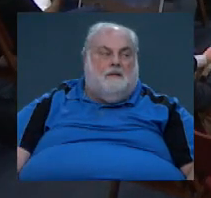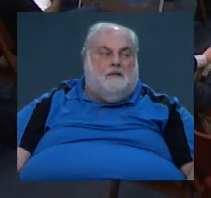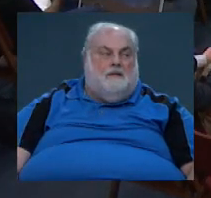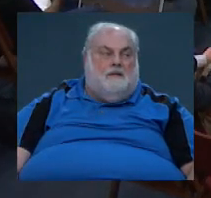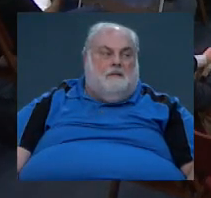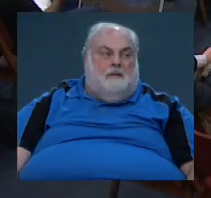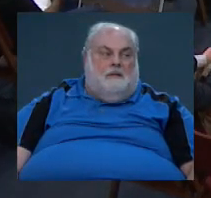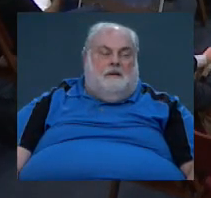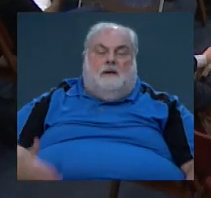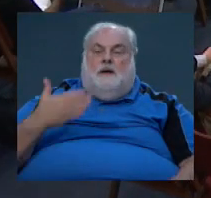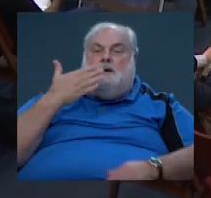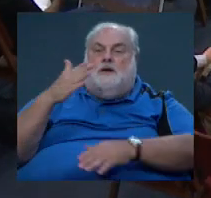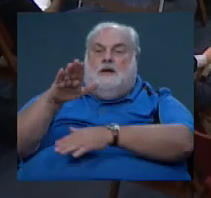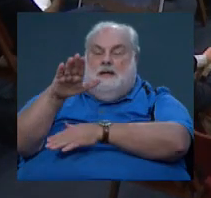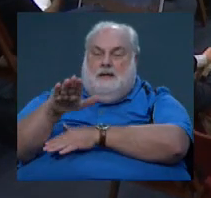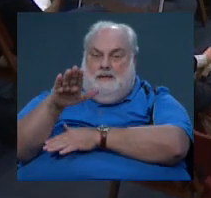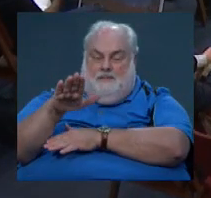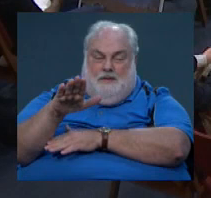Good evening.